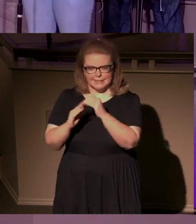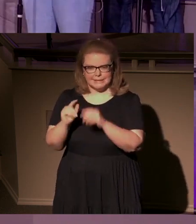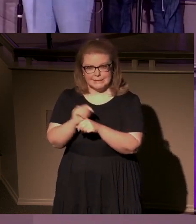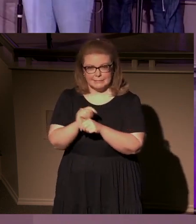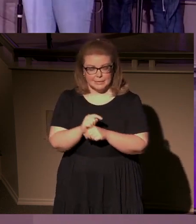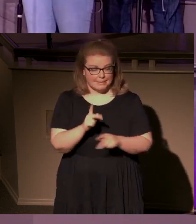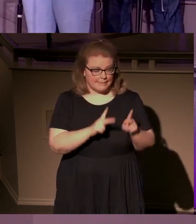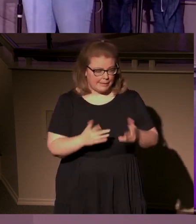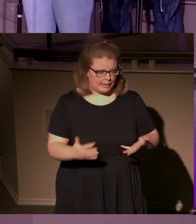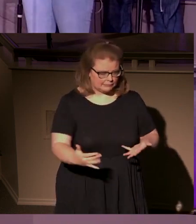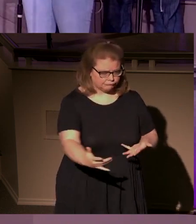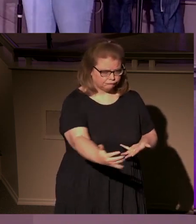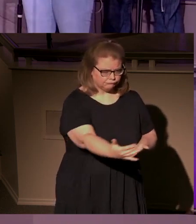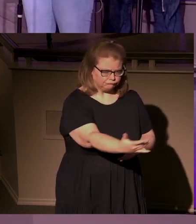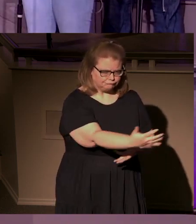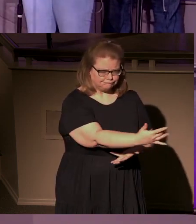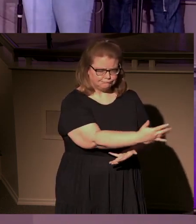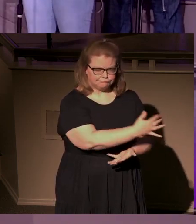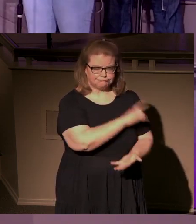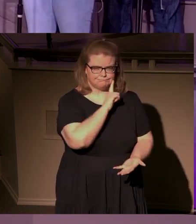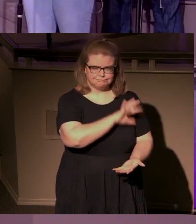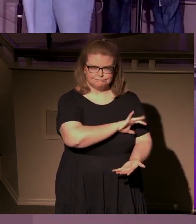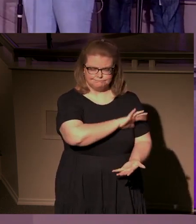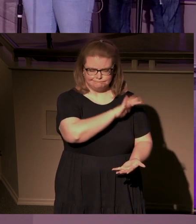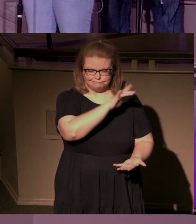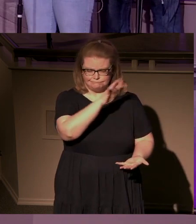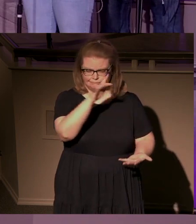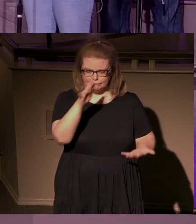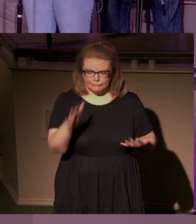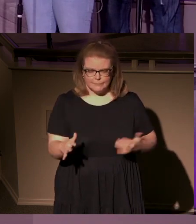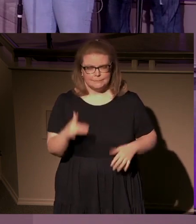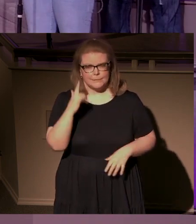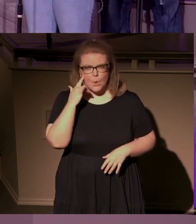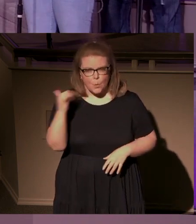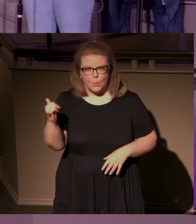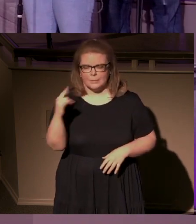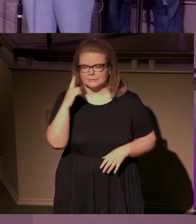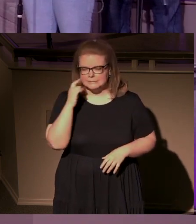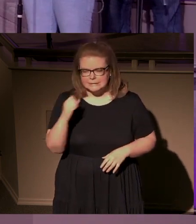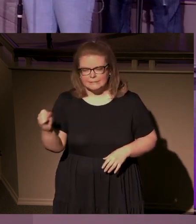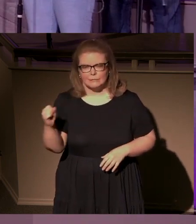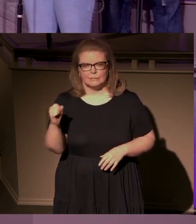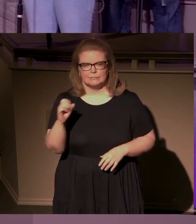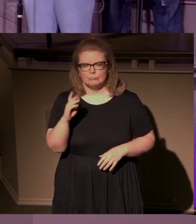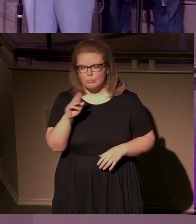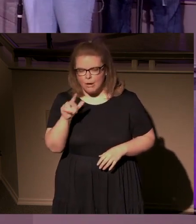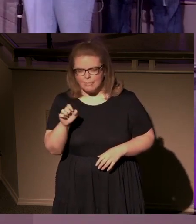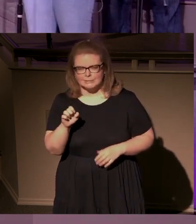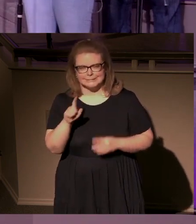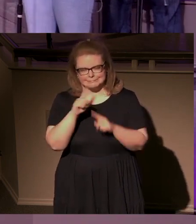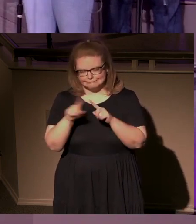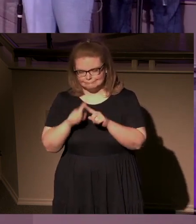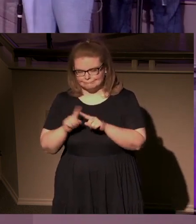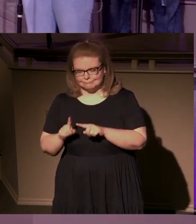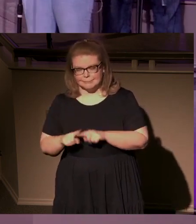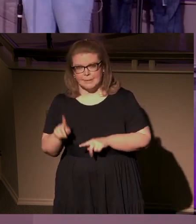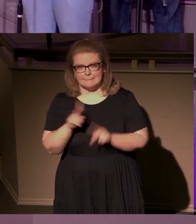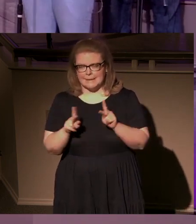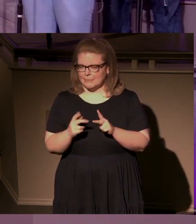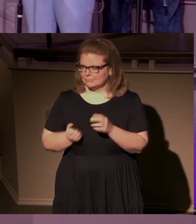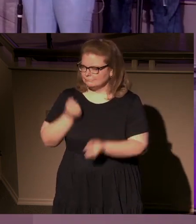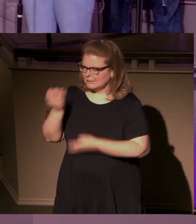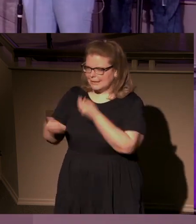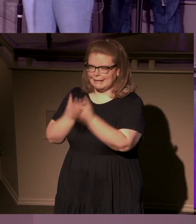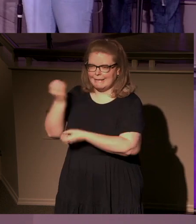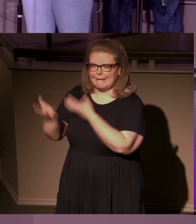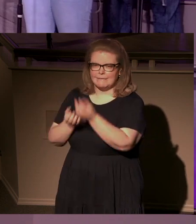great amounts of gold, silver, bronze, and many other things. They gave sacrificially, way more than